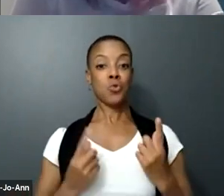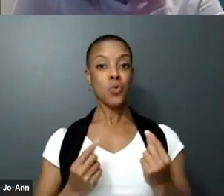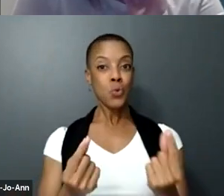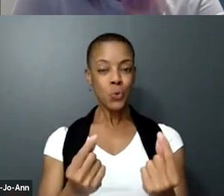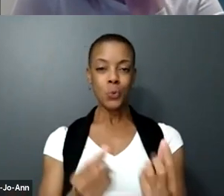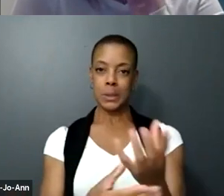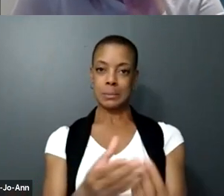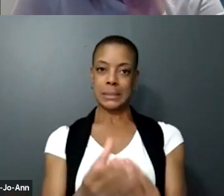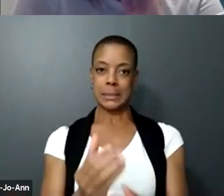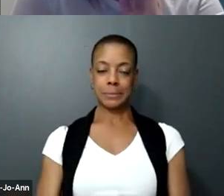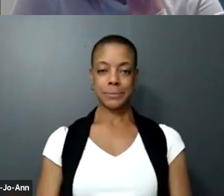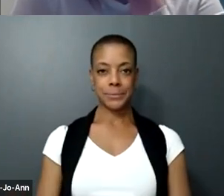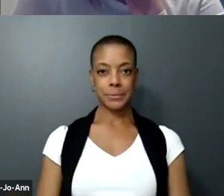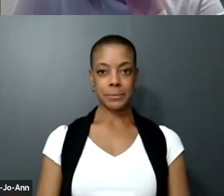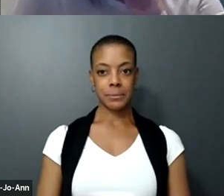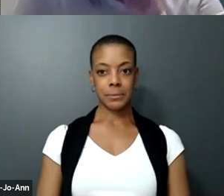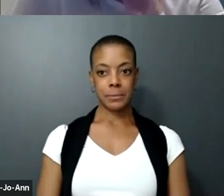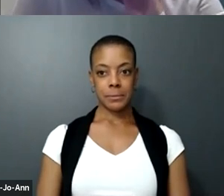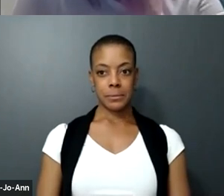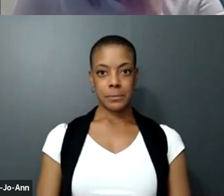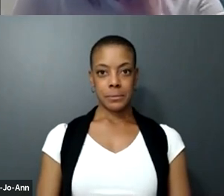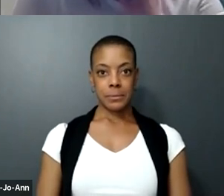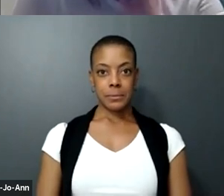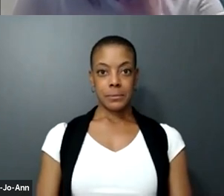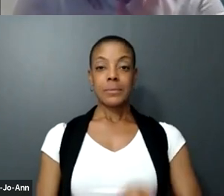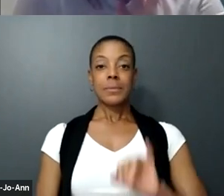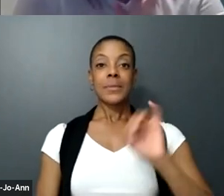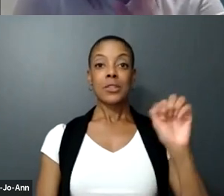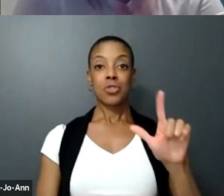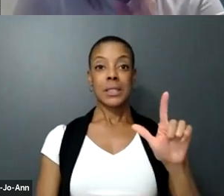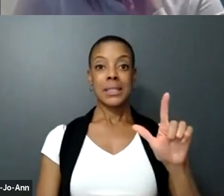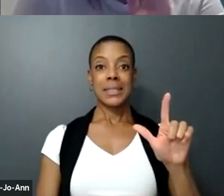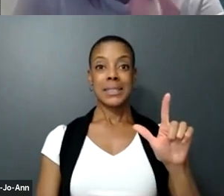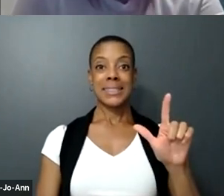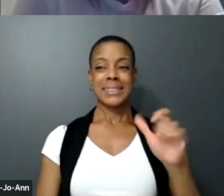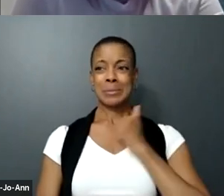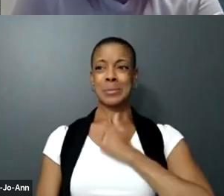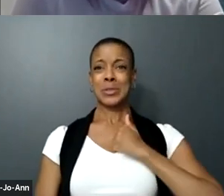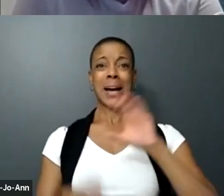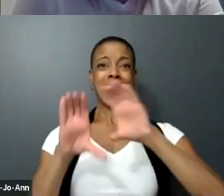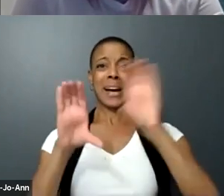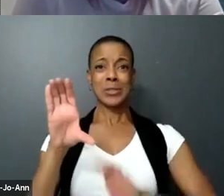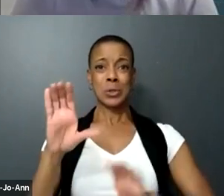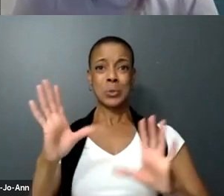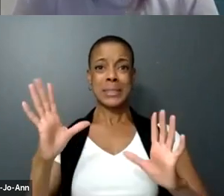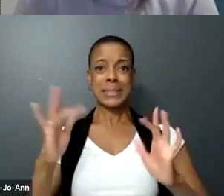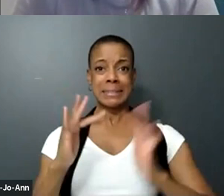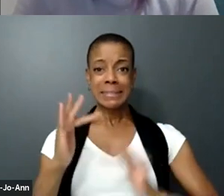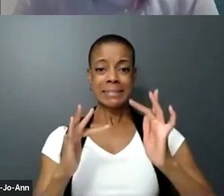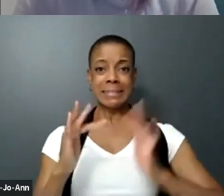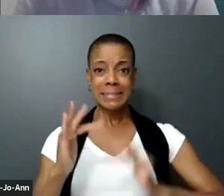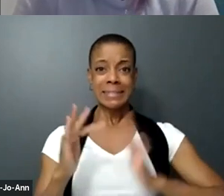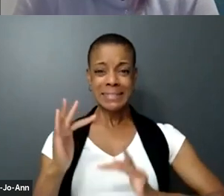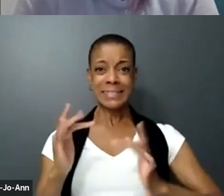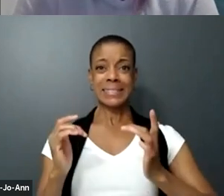Go ahead, Chief. Sorry, I have to apologize. It seems like Zoom is glitching tonight a little bit, so I'm having trouble with the Q&A,